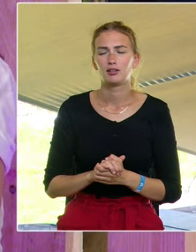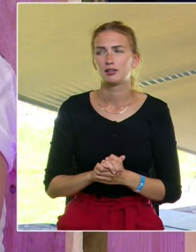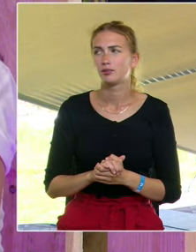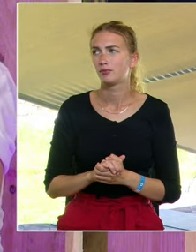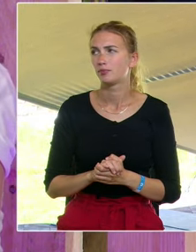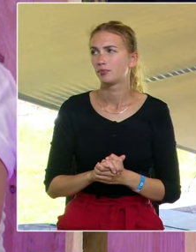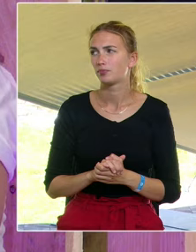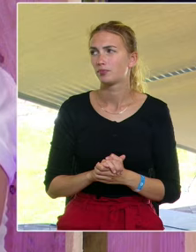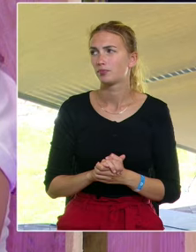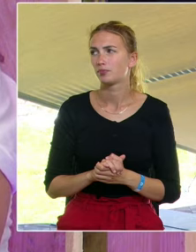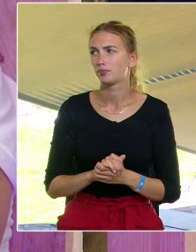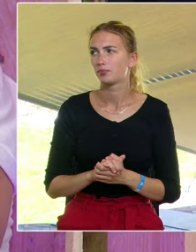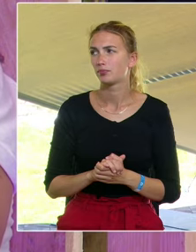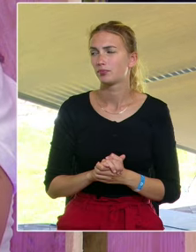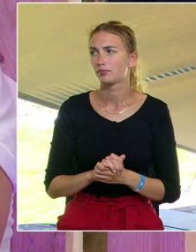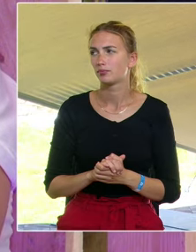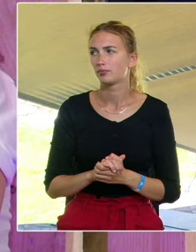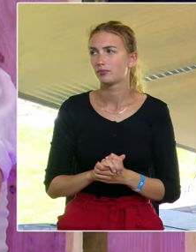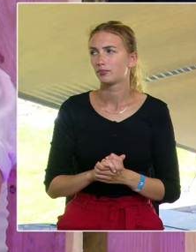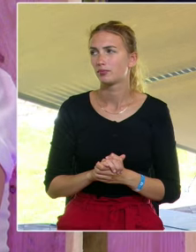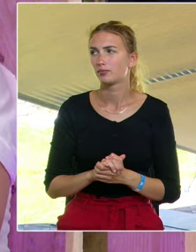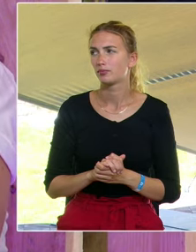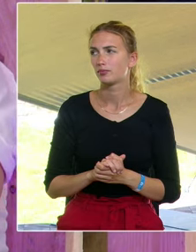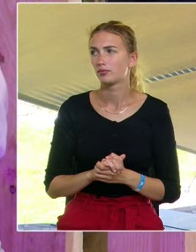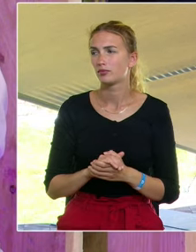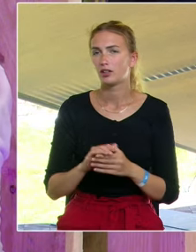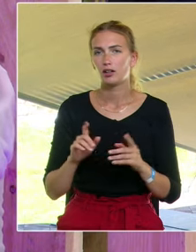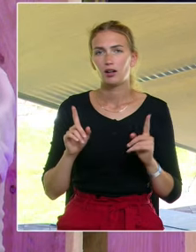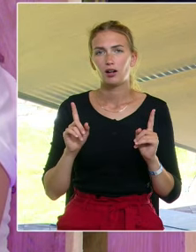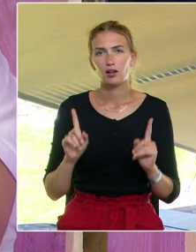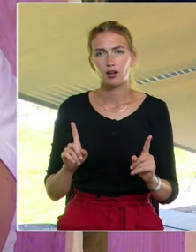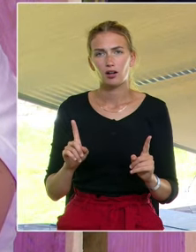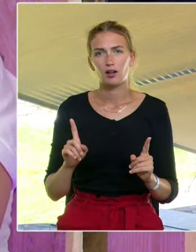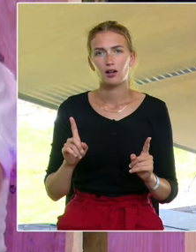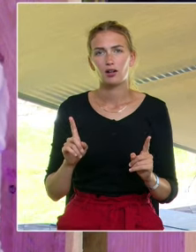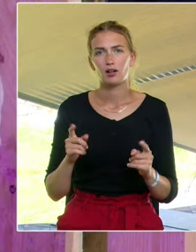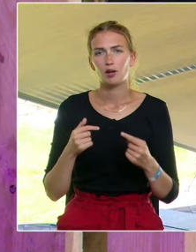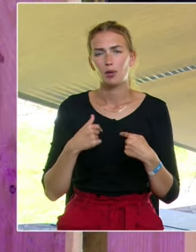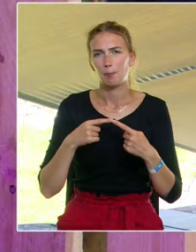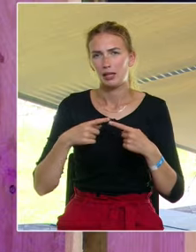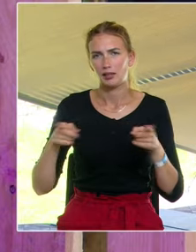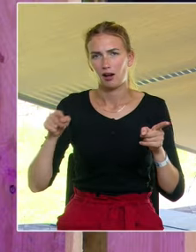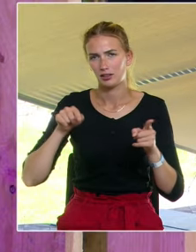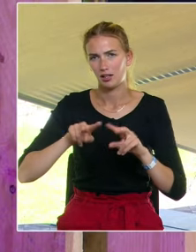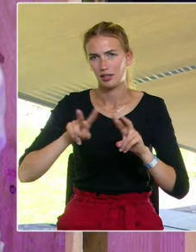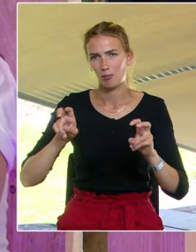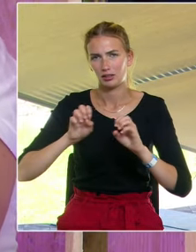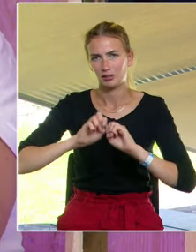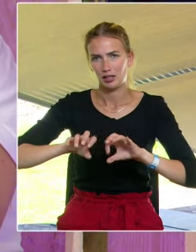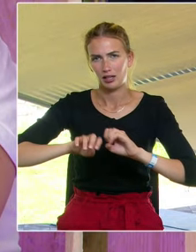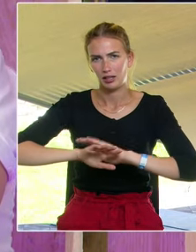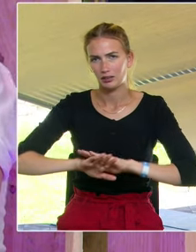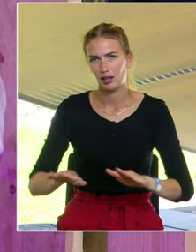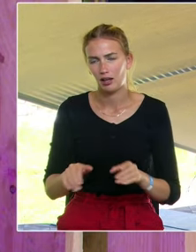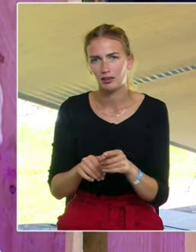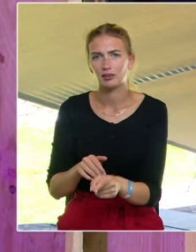it's a 32-bit level, sort of, I would say. But you know, there are ways. I'm not going to get into that. That's too fringe. She's